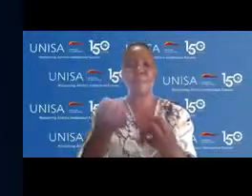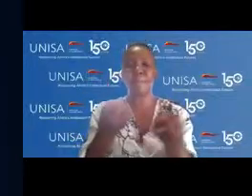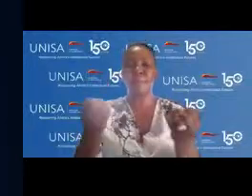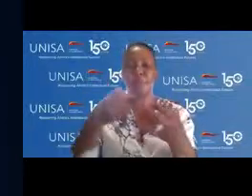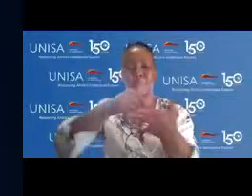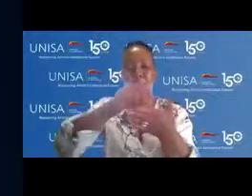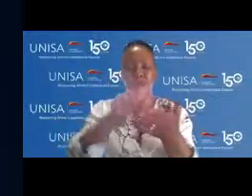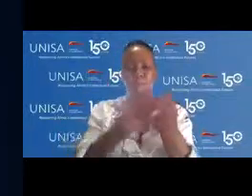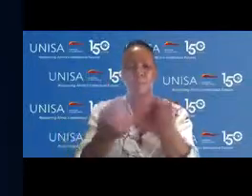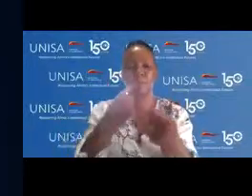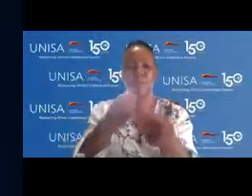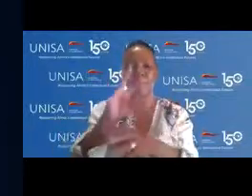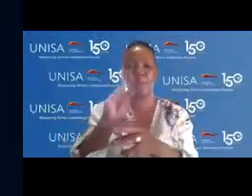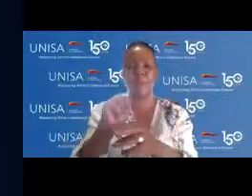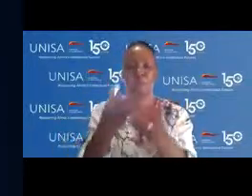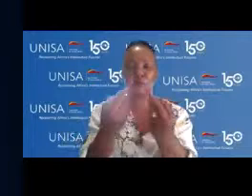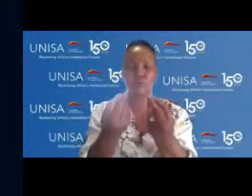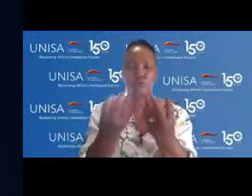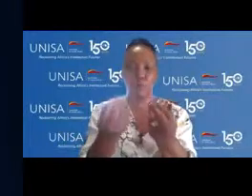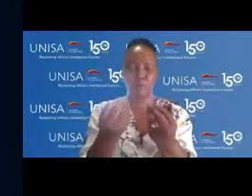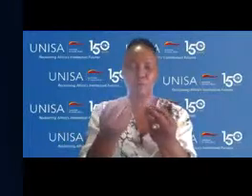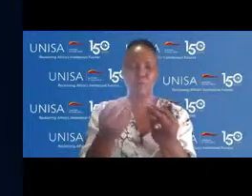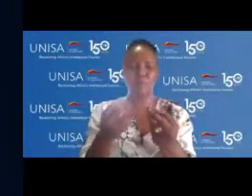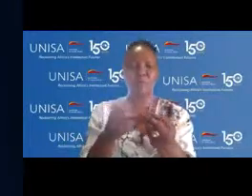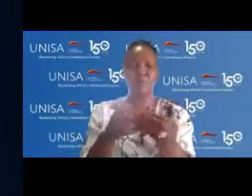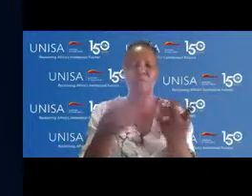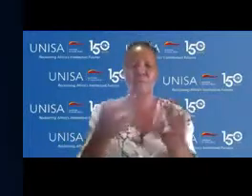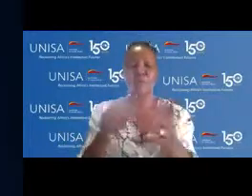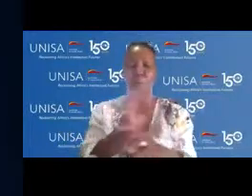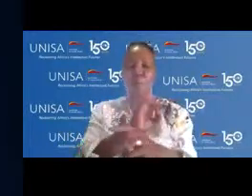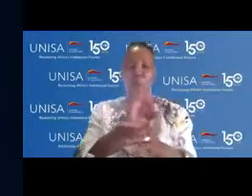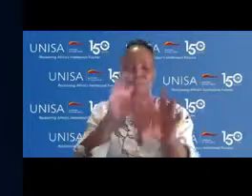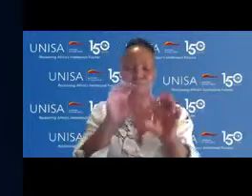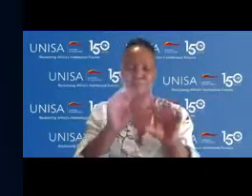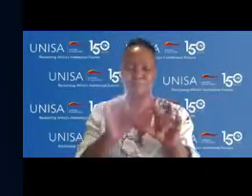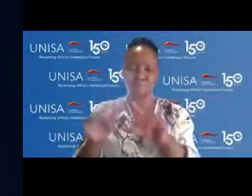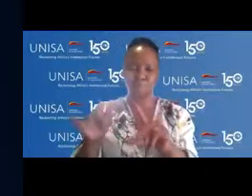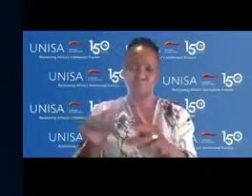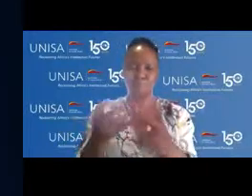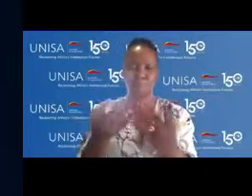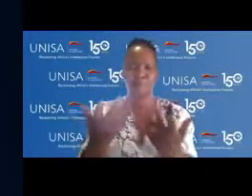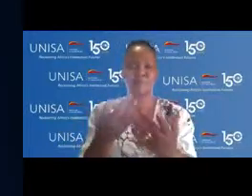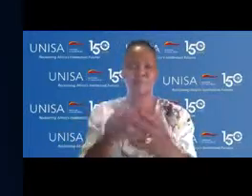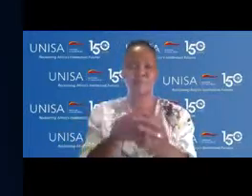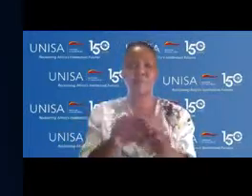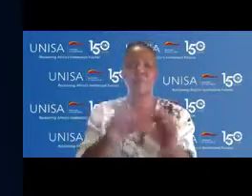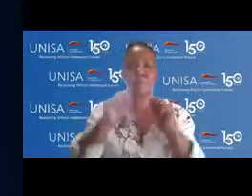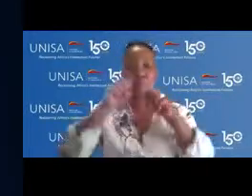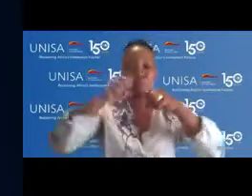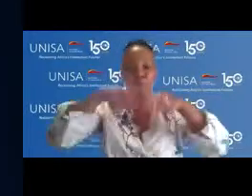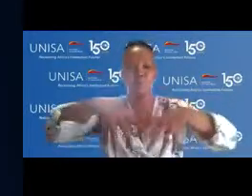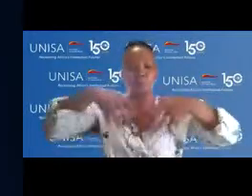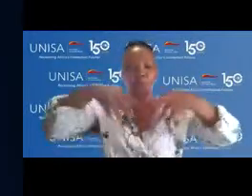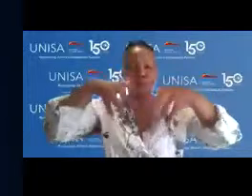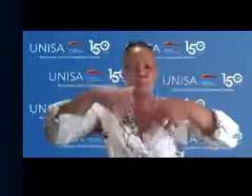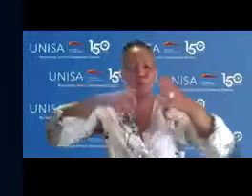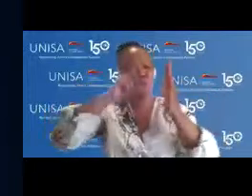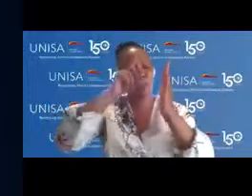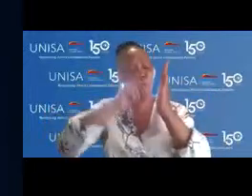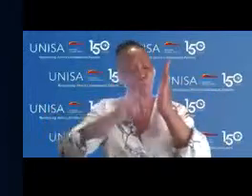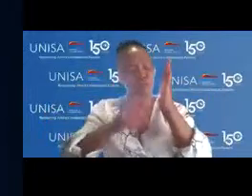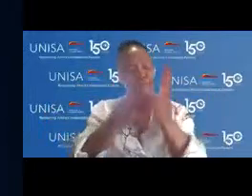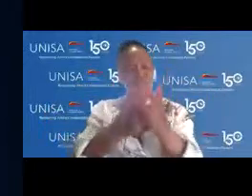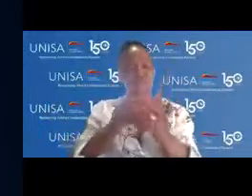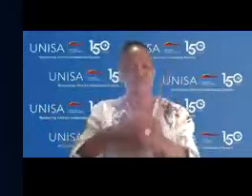Microsoft. And once you've typed that in, you can then scroll down and look for Microsoft